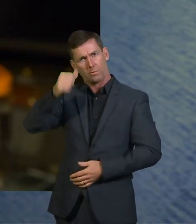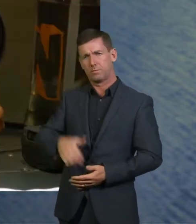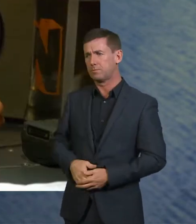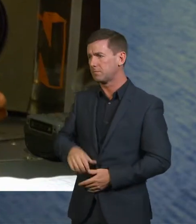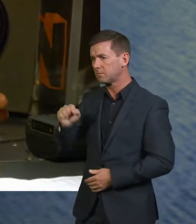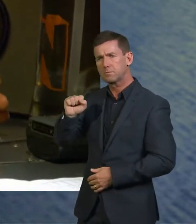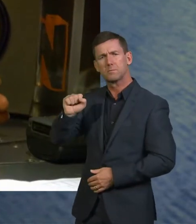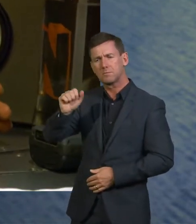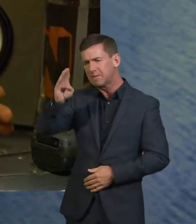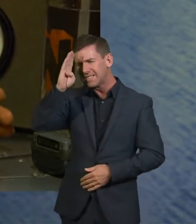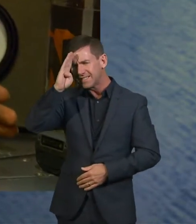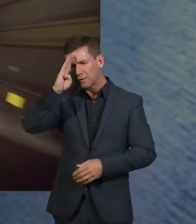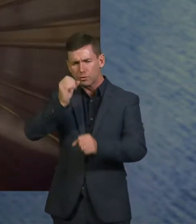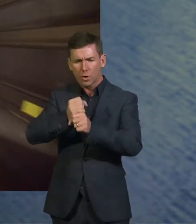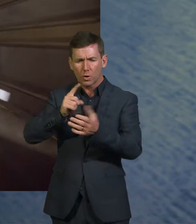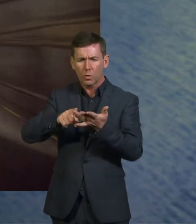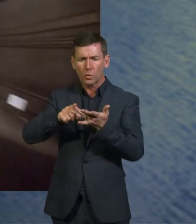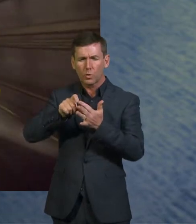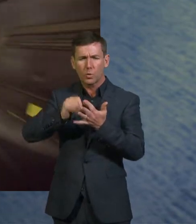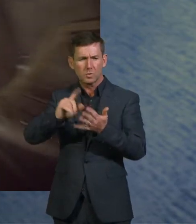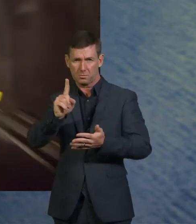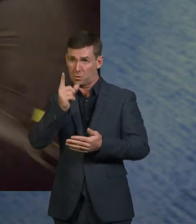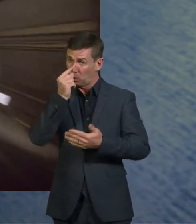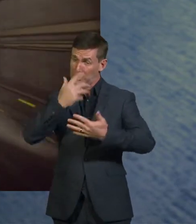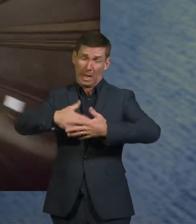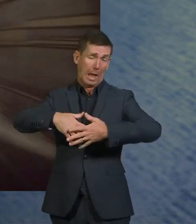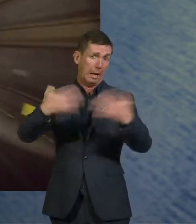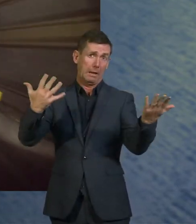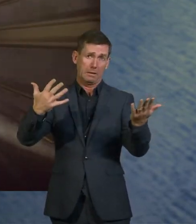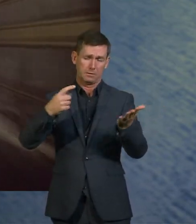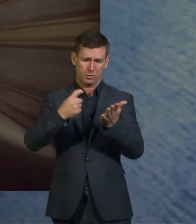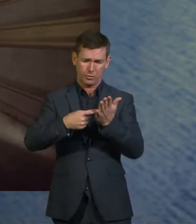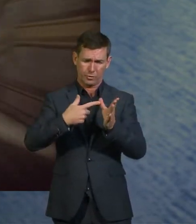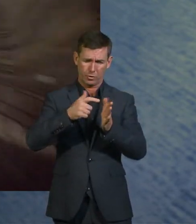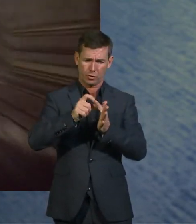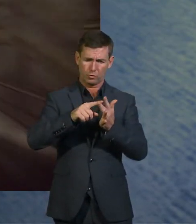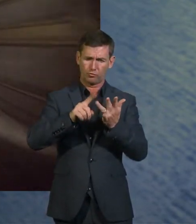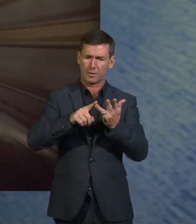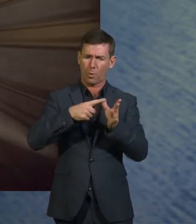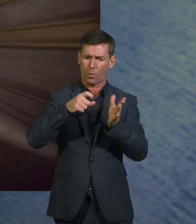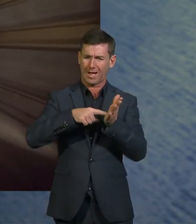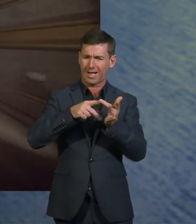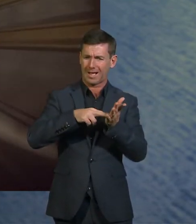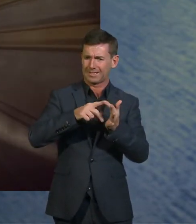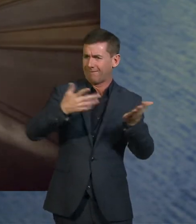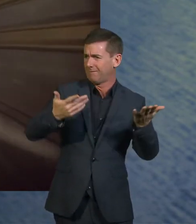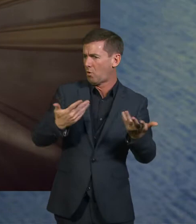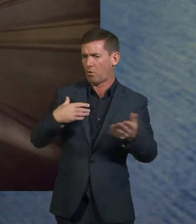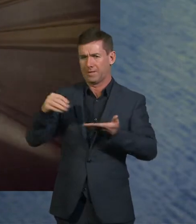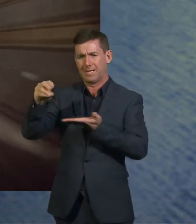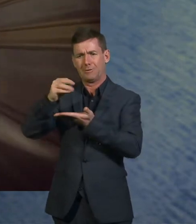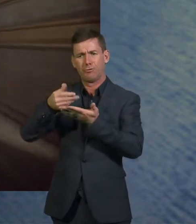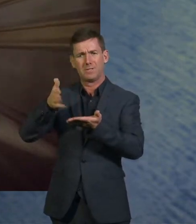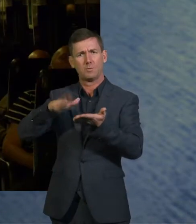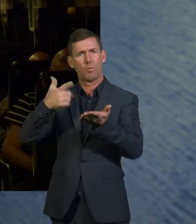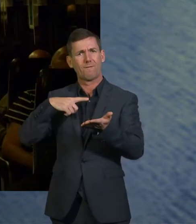anything that could cause a hazard inside the tunnel, from radioactive materials to ingredients for fizzy drinks. But today, the main